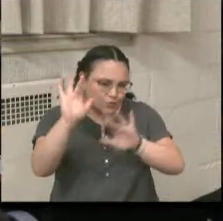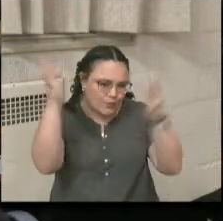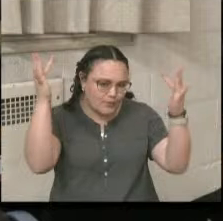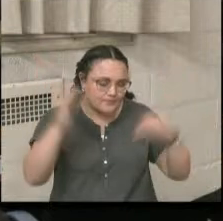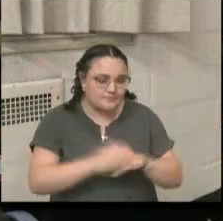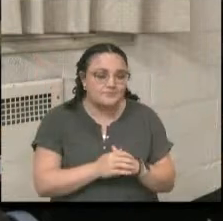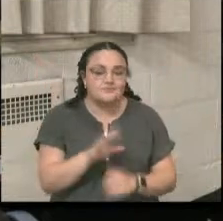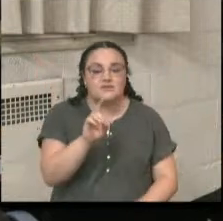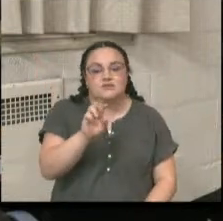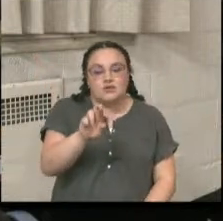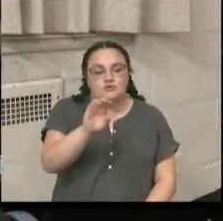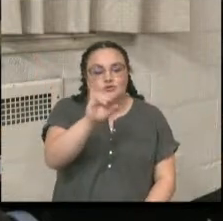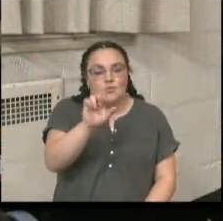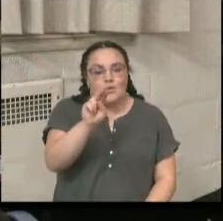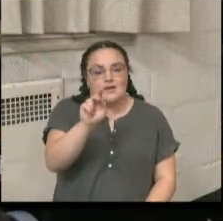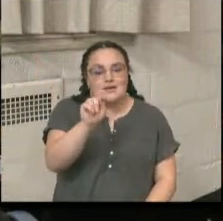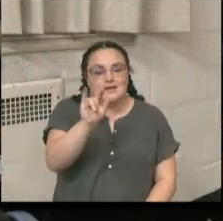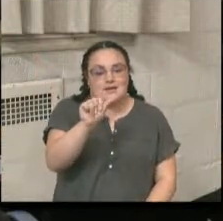Dr. Juanita Miller.